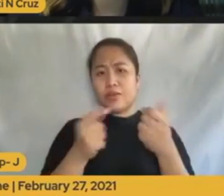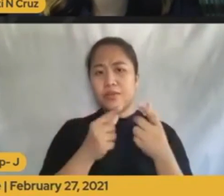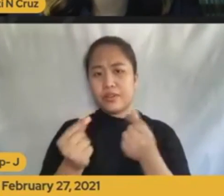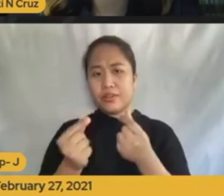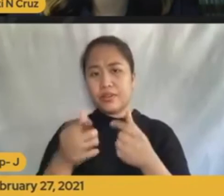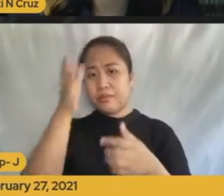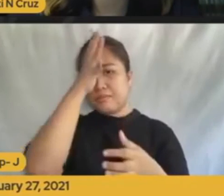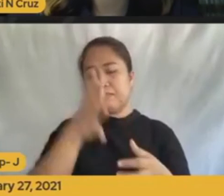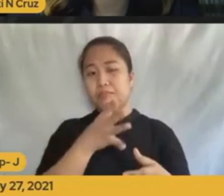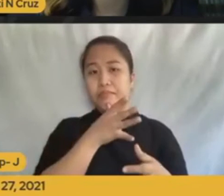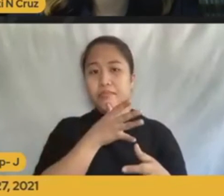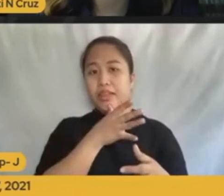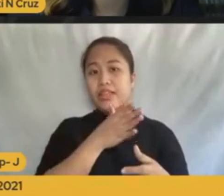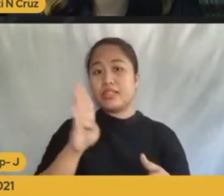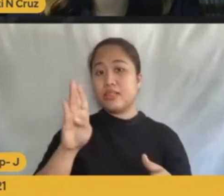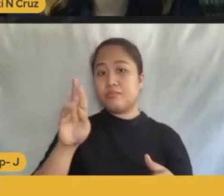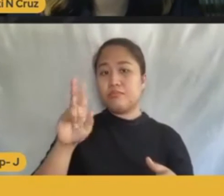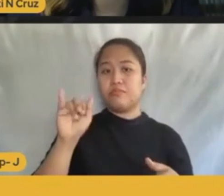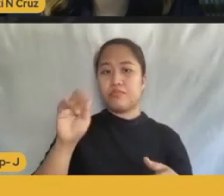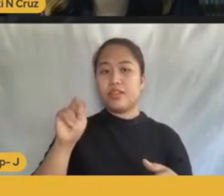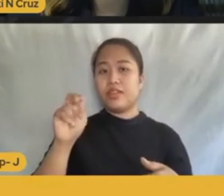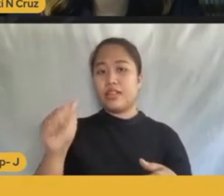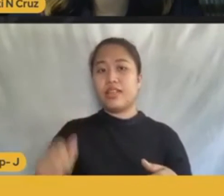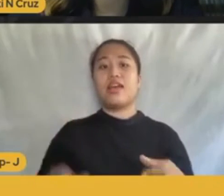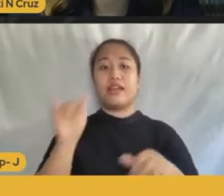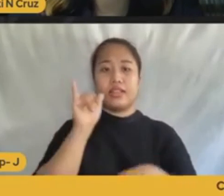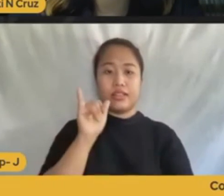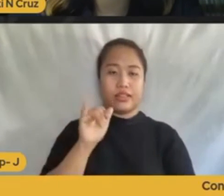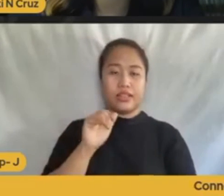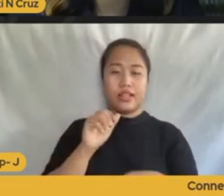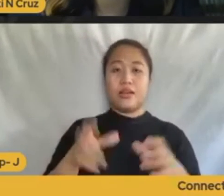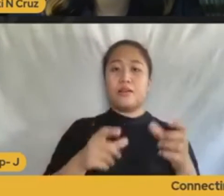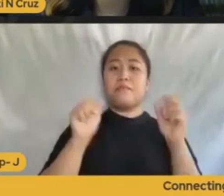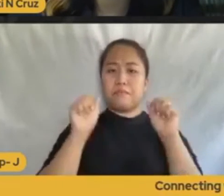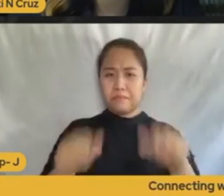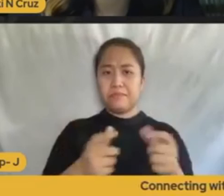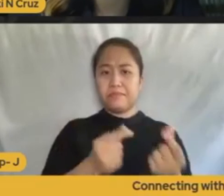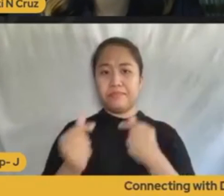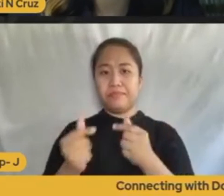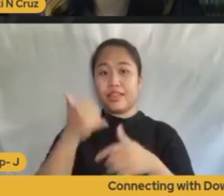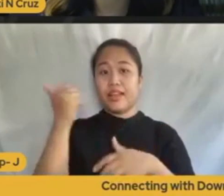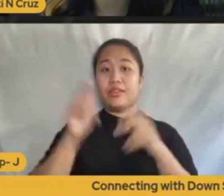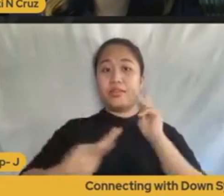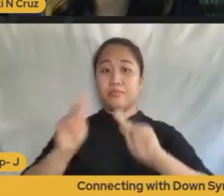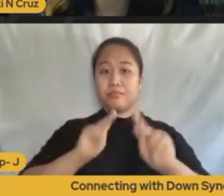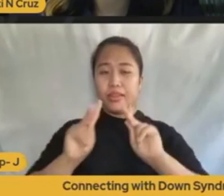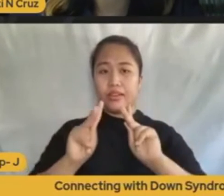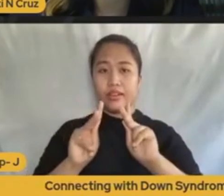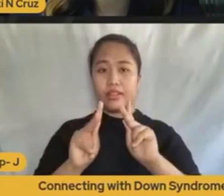with Down syndrome para ma-overcome din nila yung challenges nila. Yun.